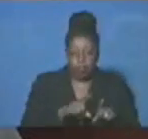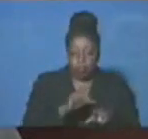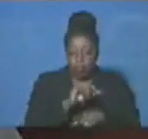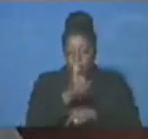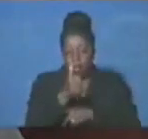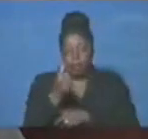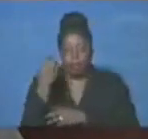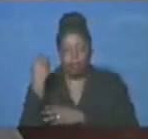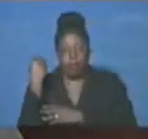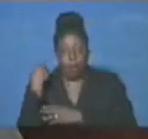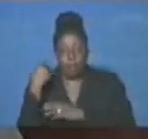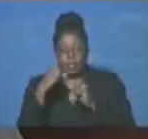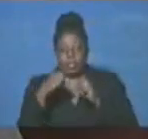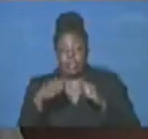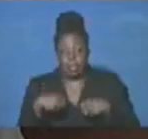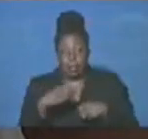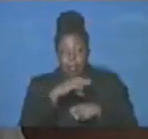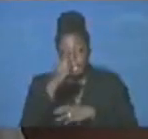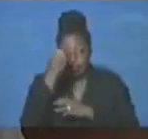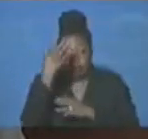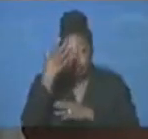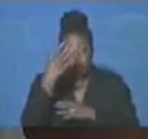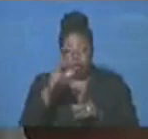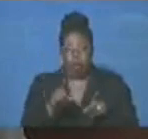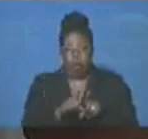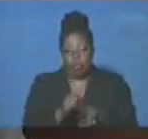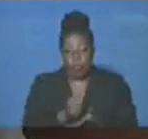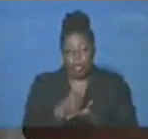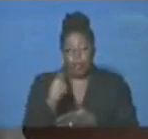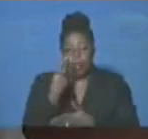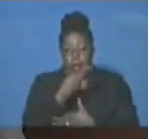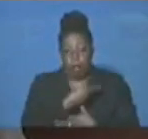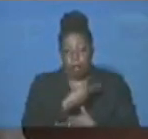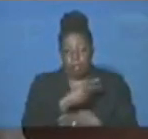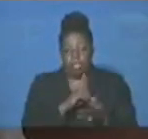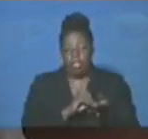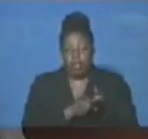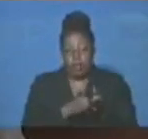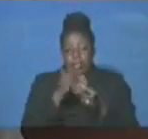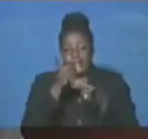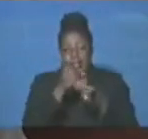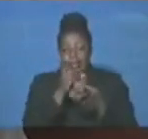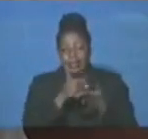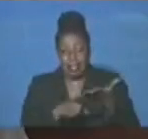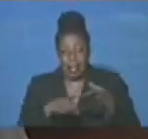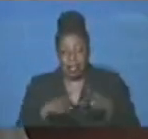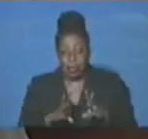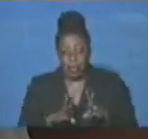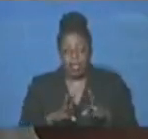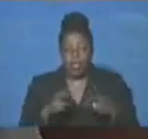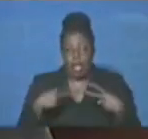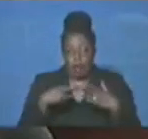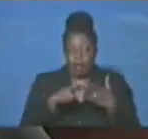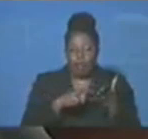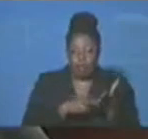office systems and information, and also will help us because the software will be designed in a way where we'll have the rules and